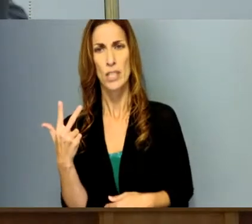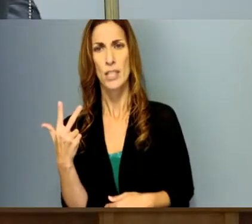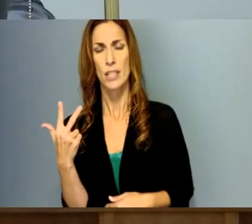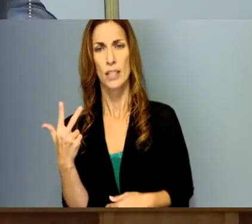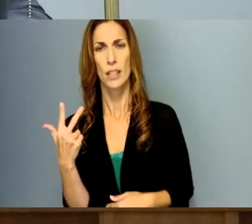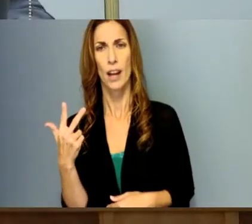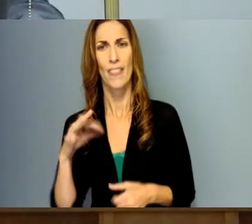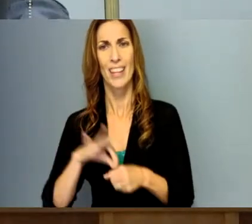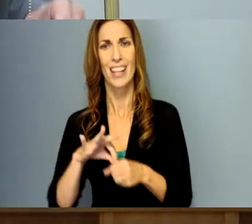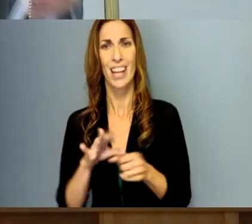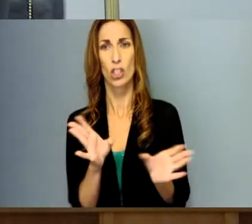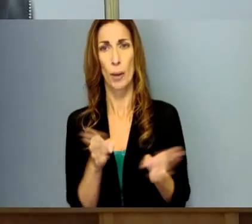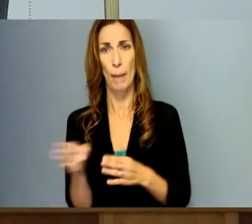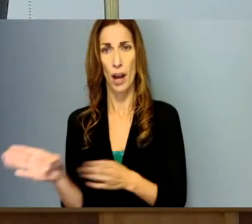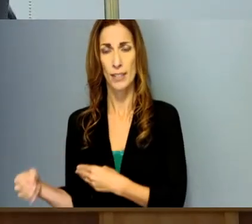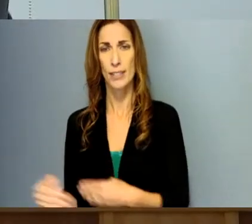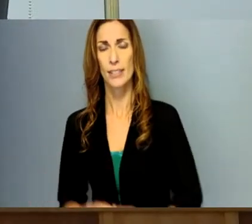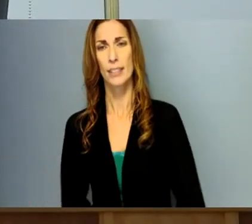election boxes.